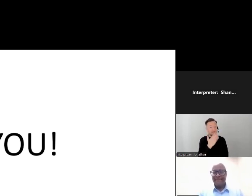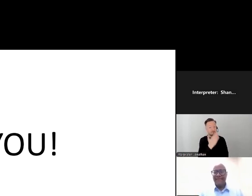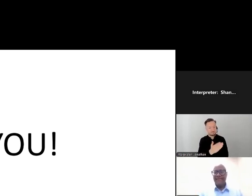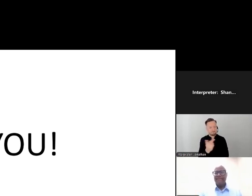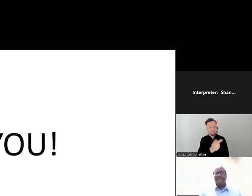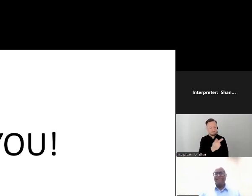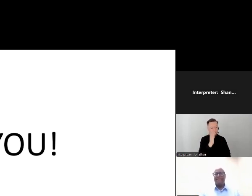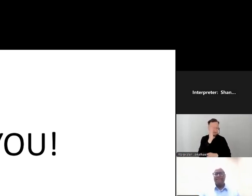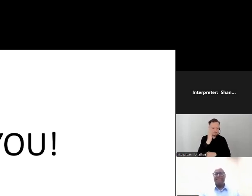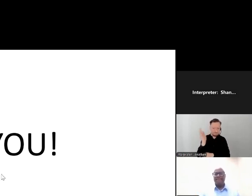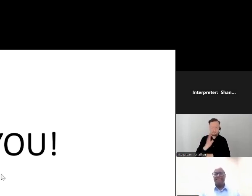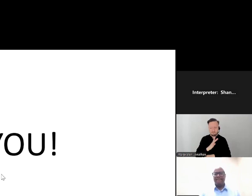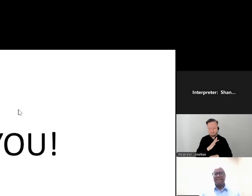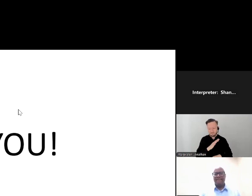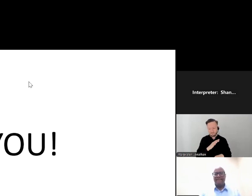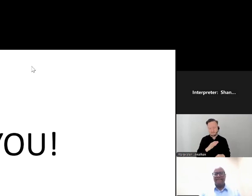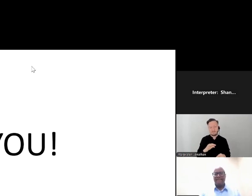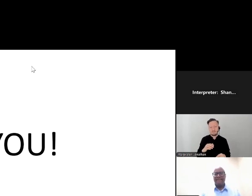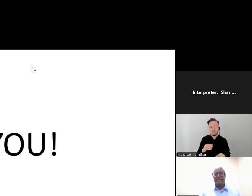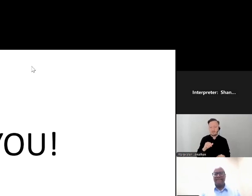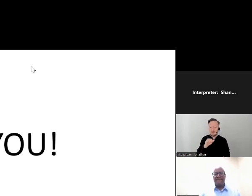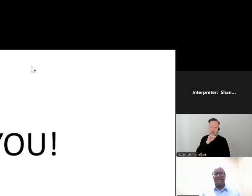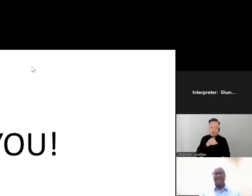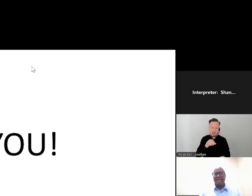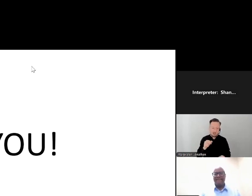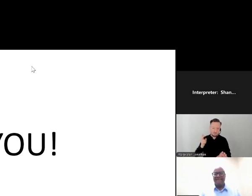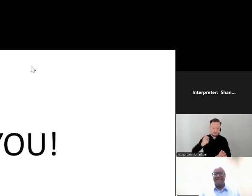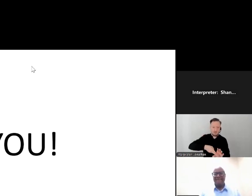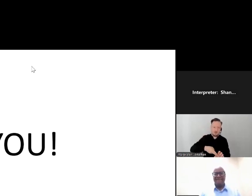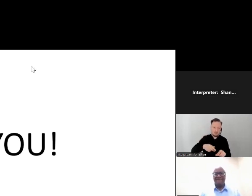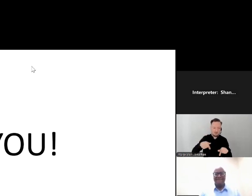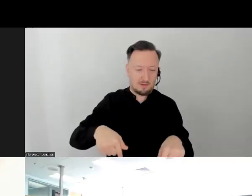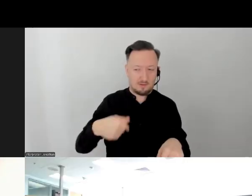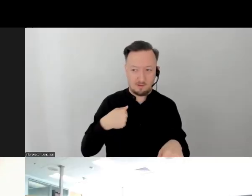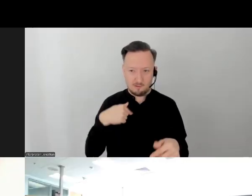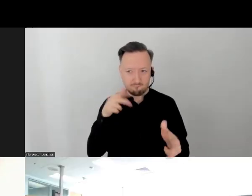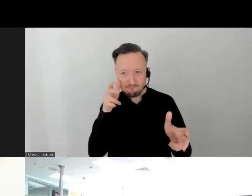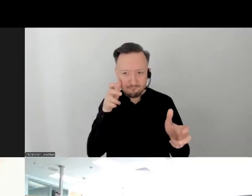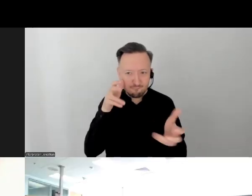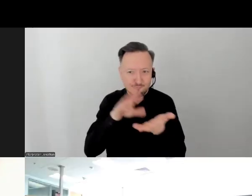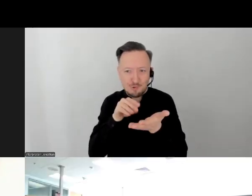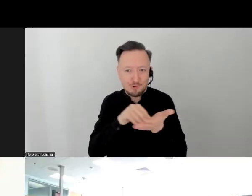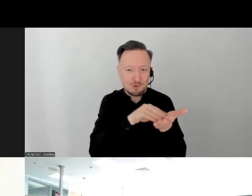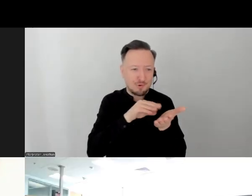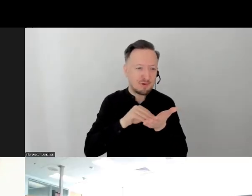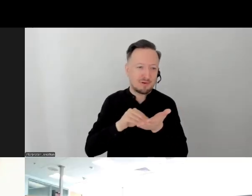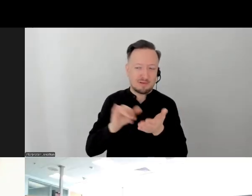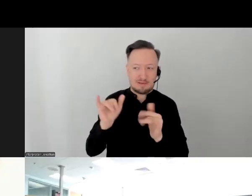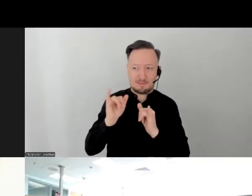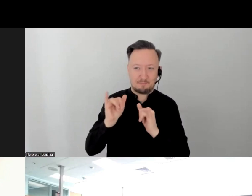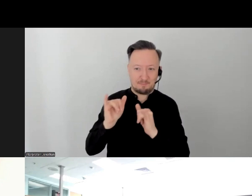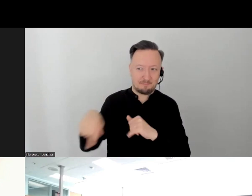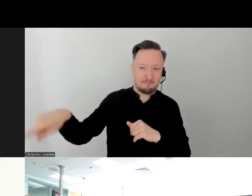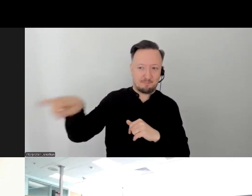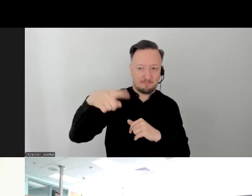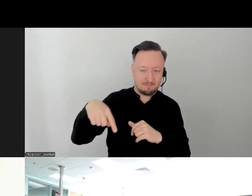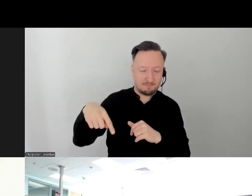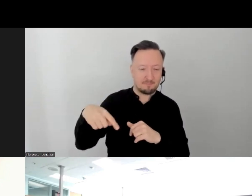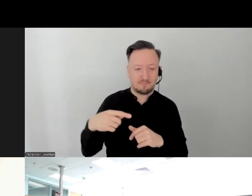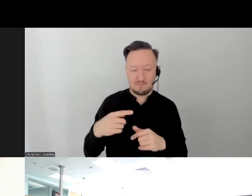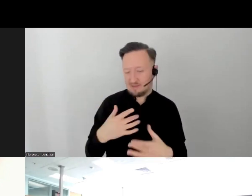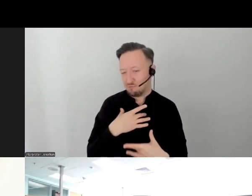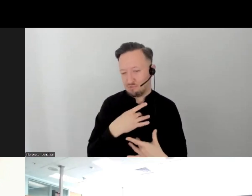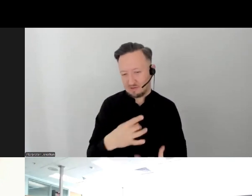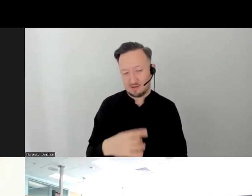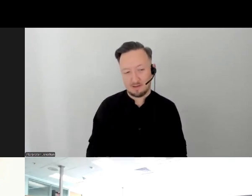of our presenters. I love coming to these because I always learn just as much as everyone else that attends. So it's always